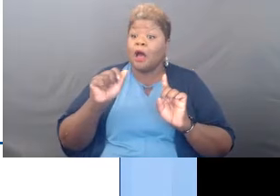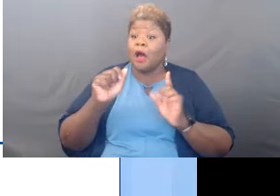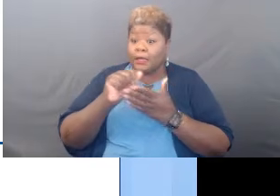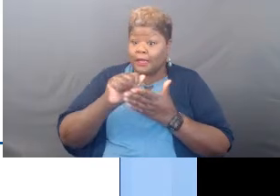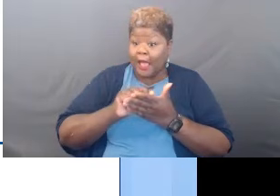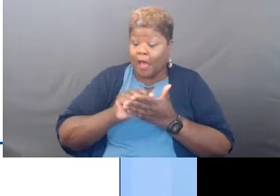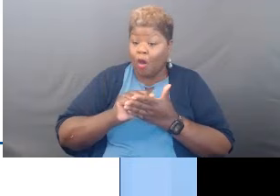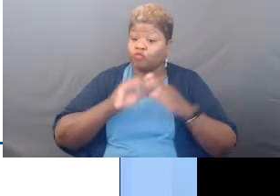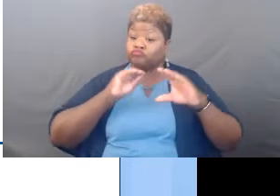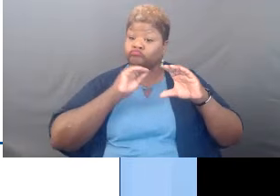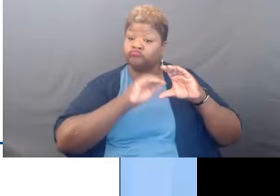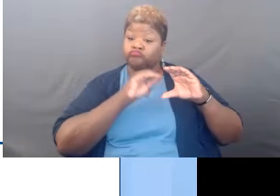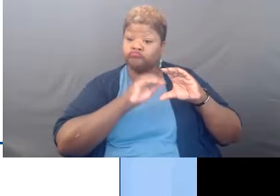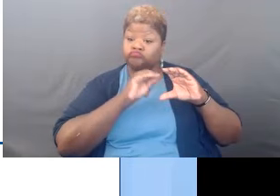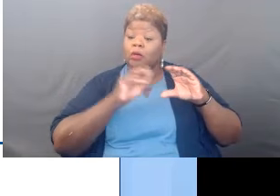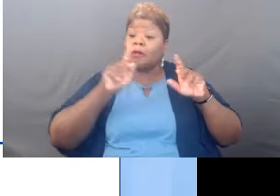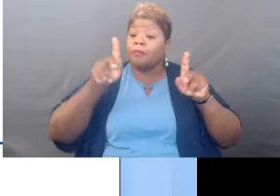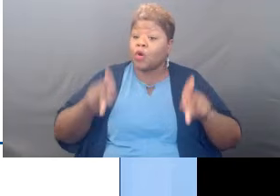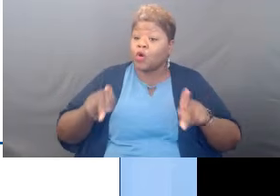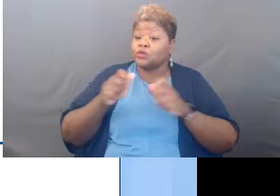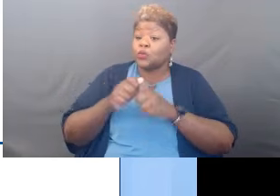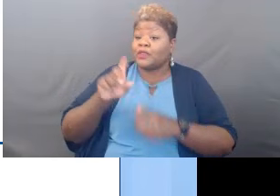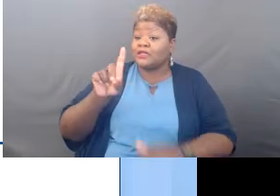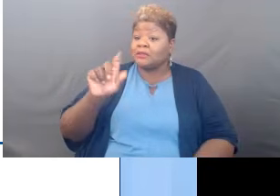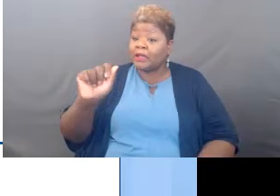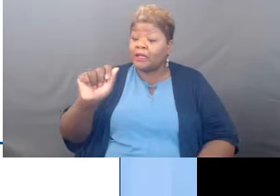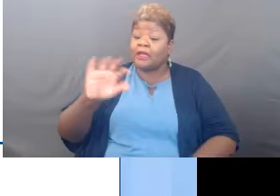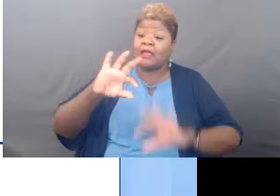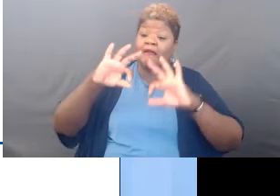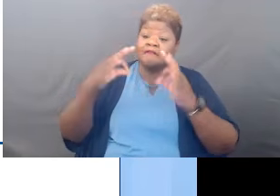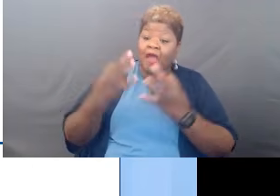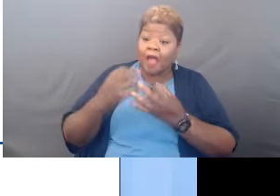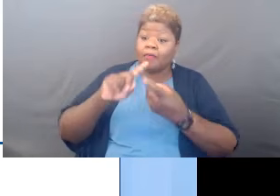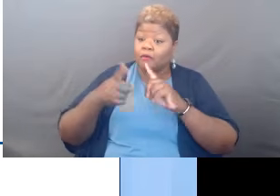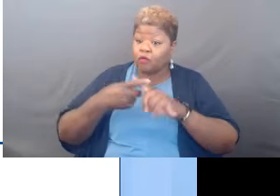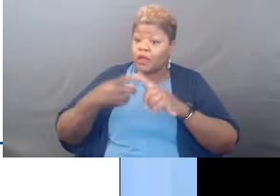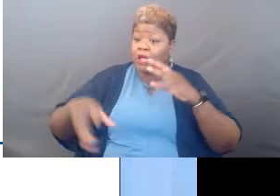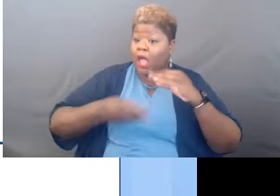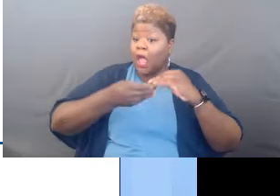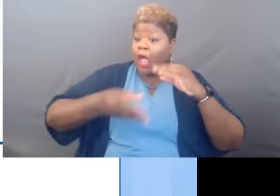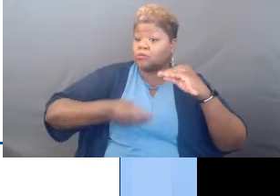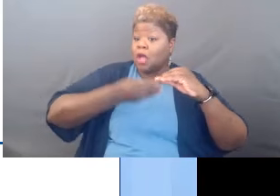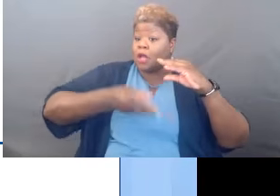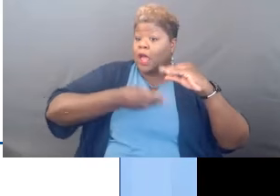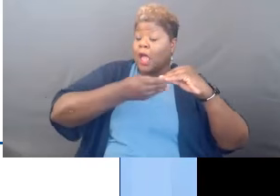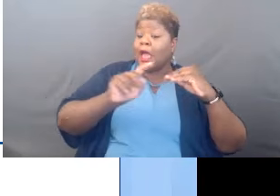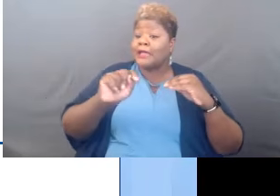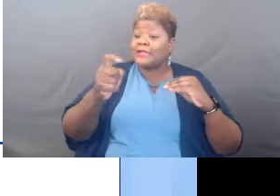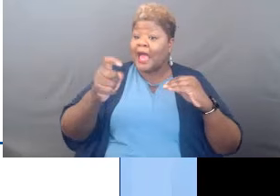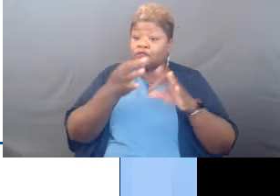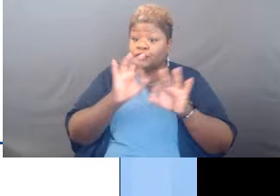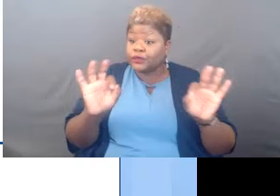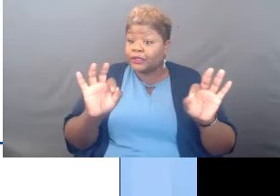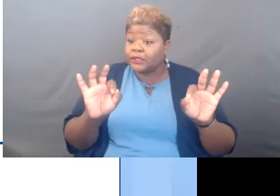for people with disabilities, their family and friends to contribute, and the earnings, and it's tax-free, tax-exempt,